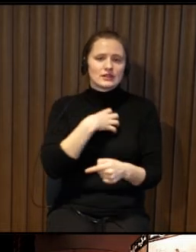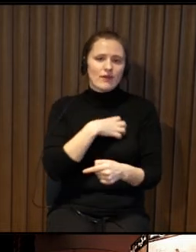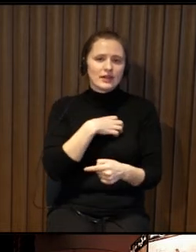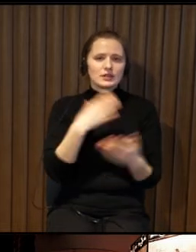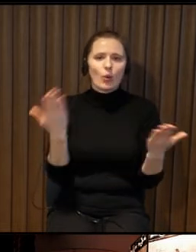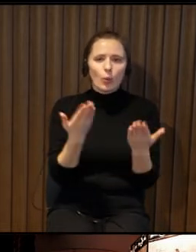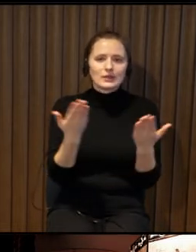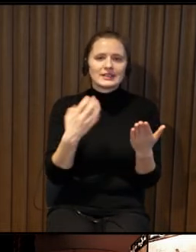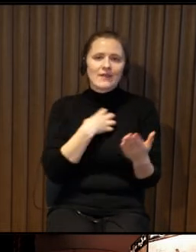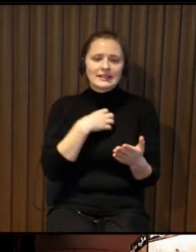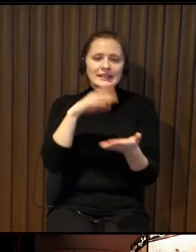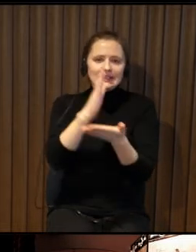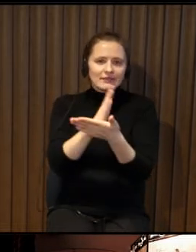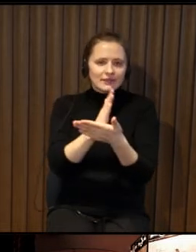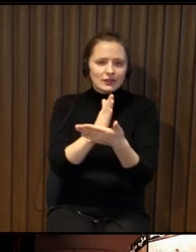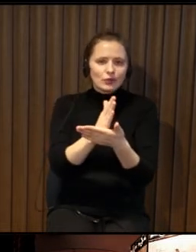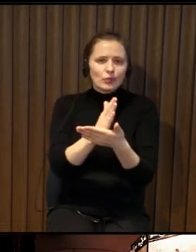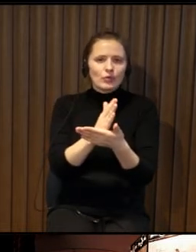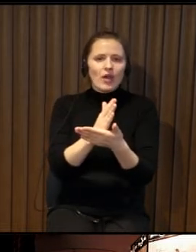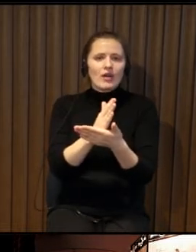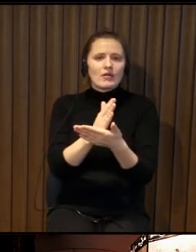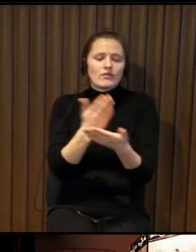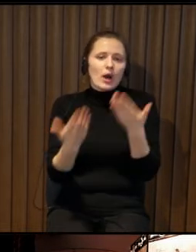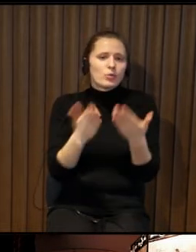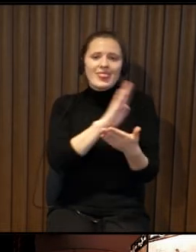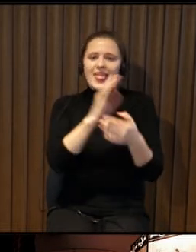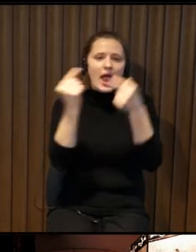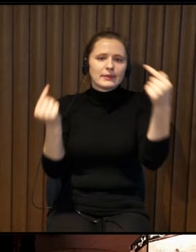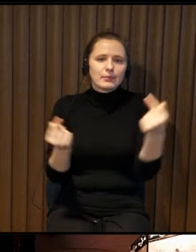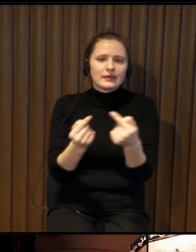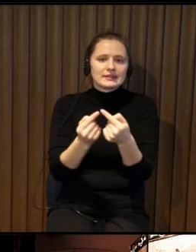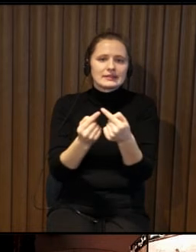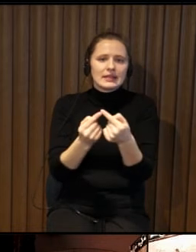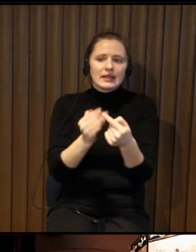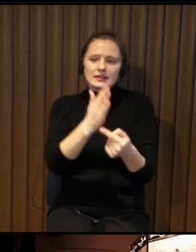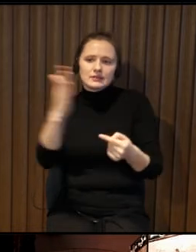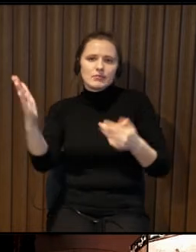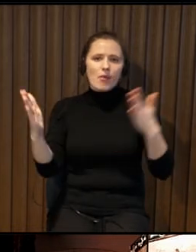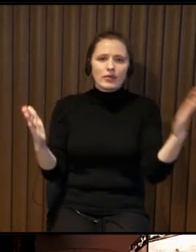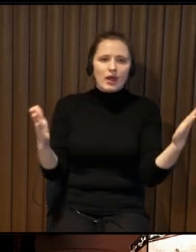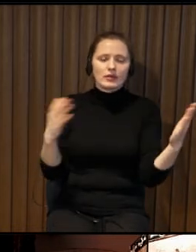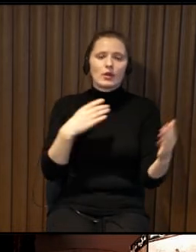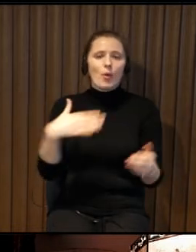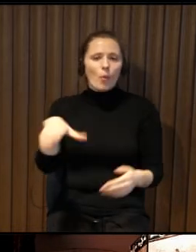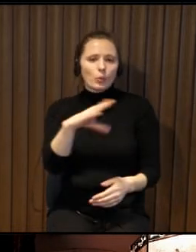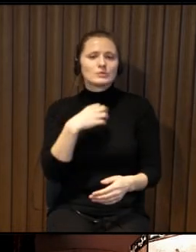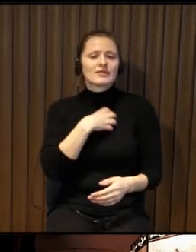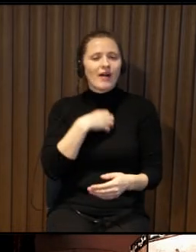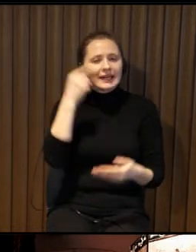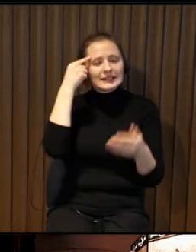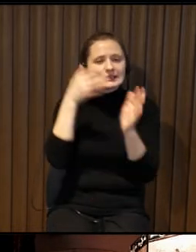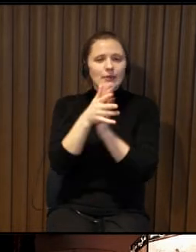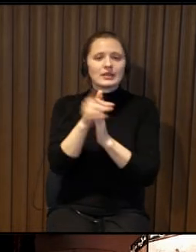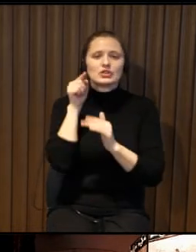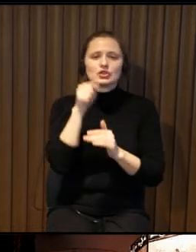And one thing we've come to realize is that this approach does not benefit society as a whole.